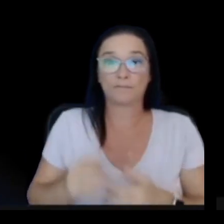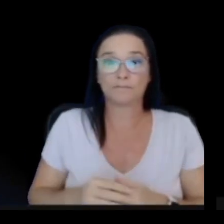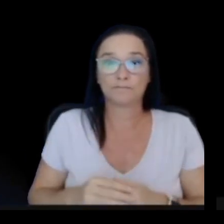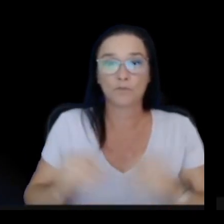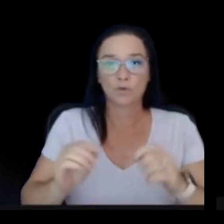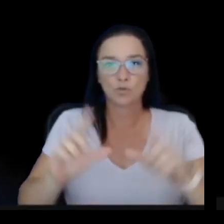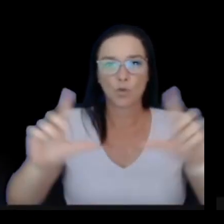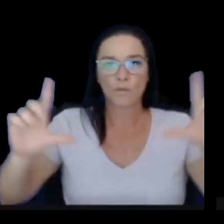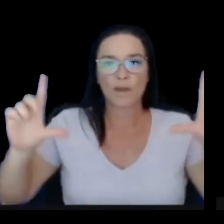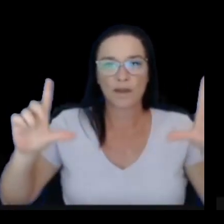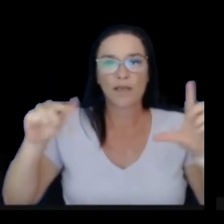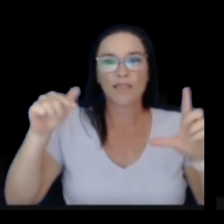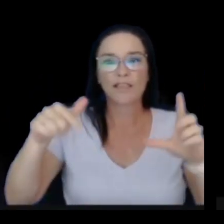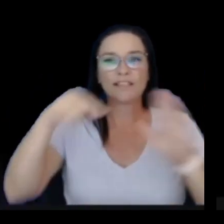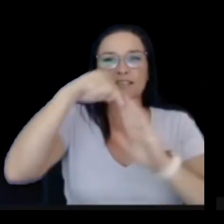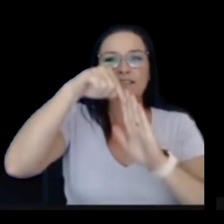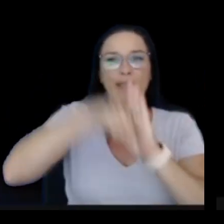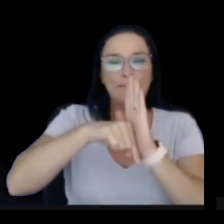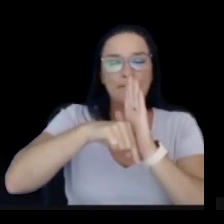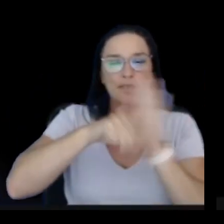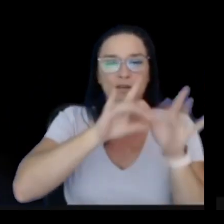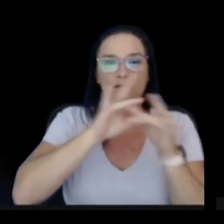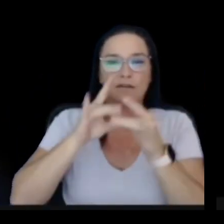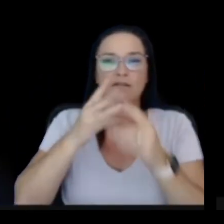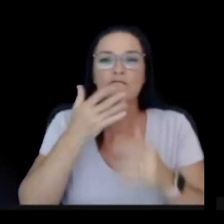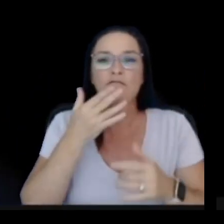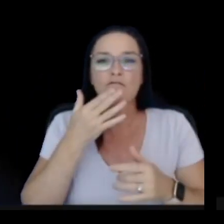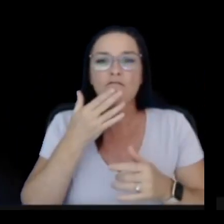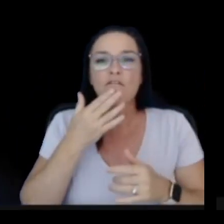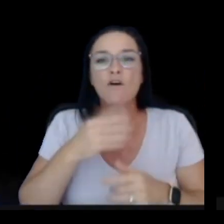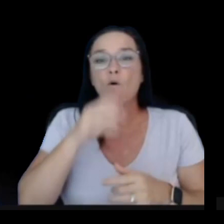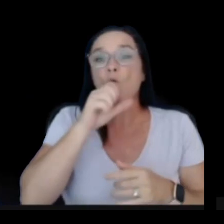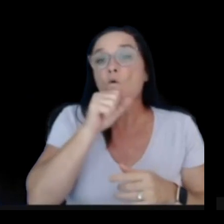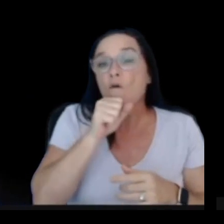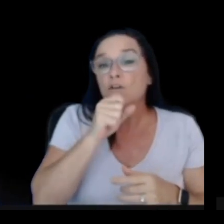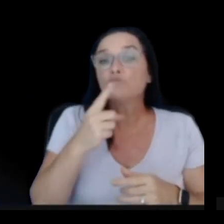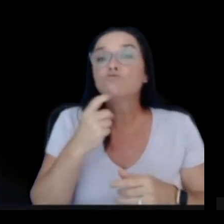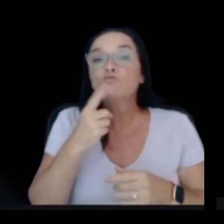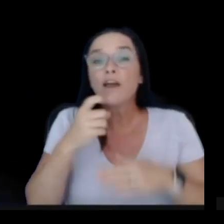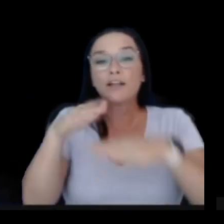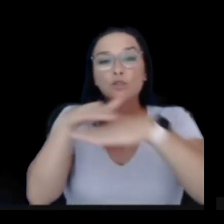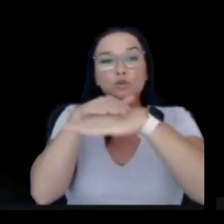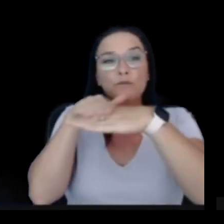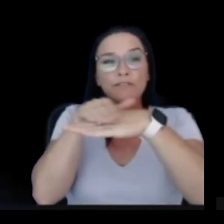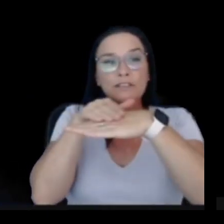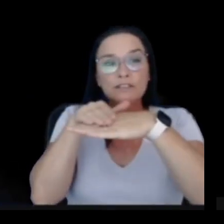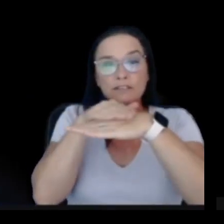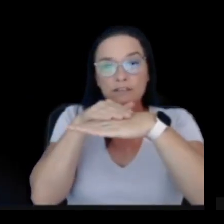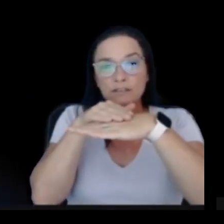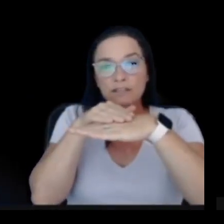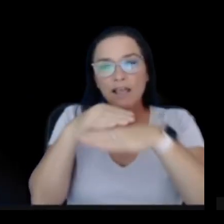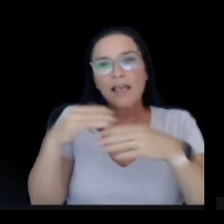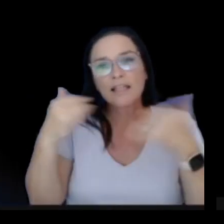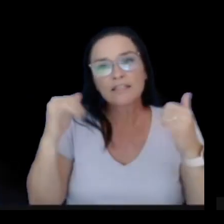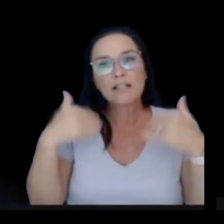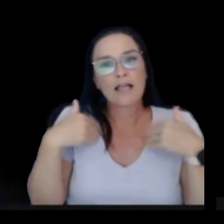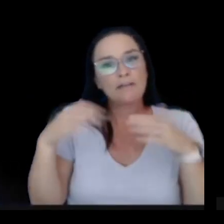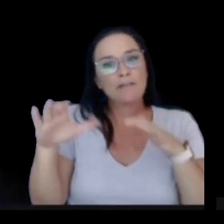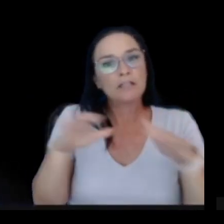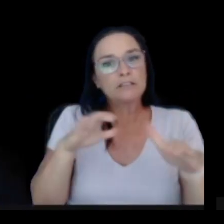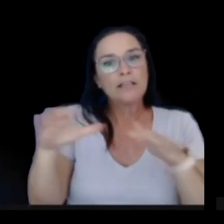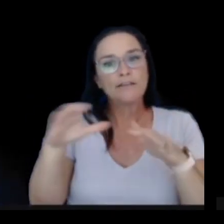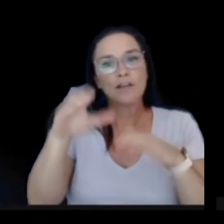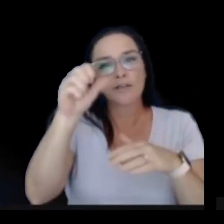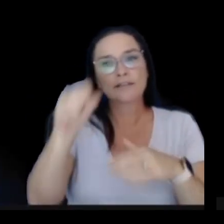is colored by depth. So you see the oranges and reds are the closest to the surface. And there is still some activity down the southwest